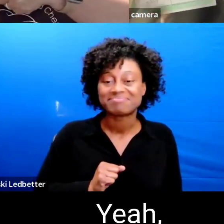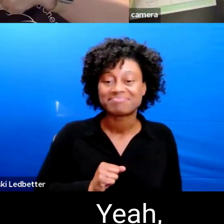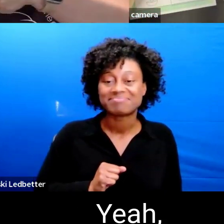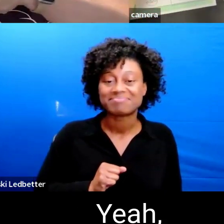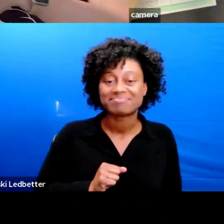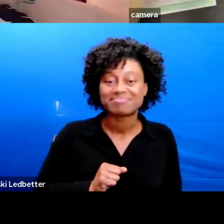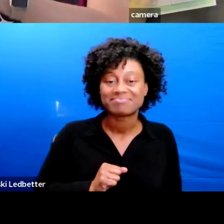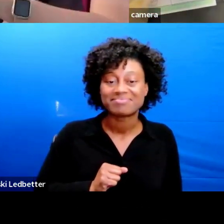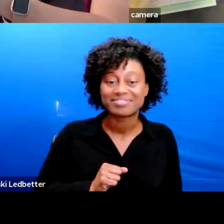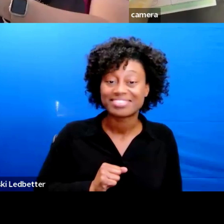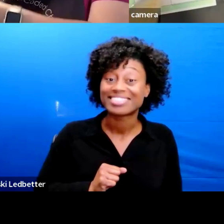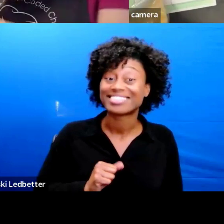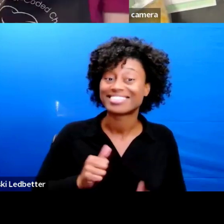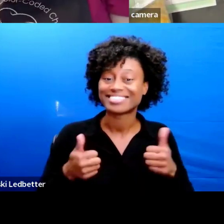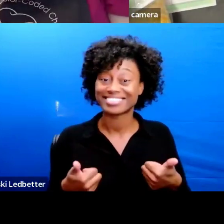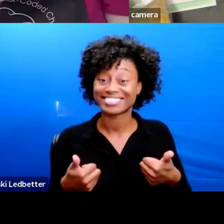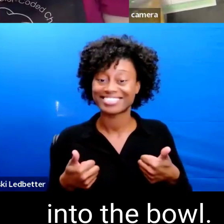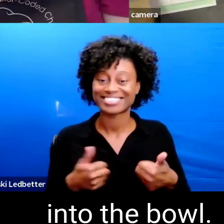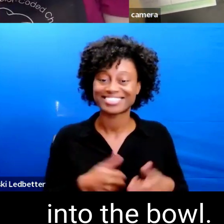Yeah.